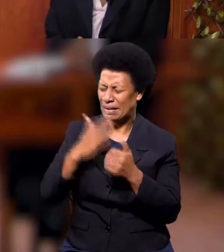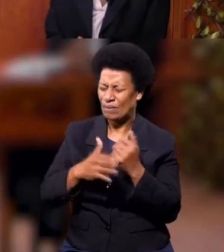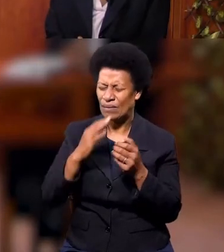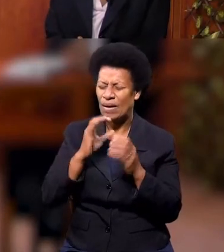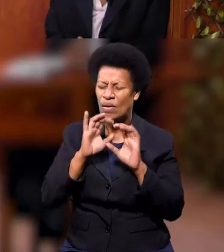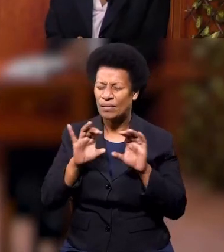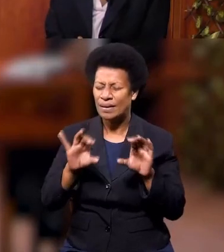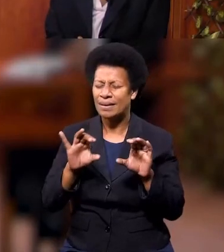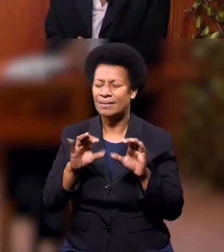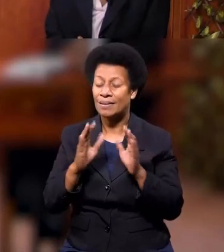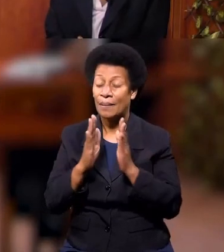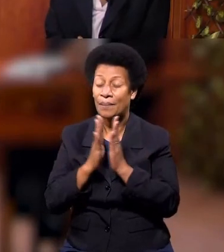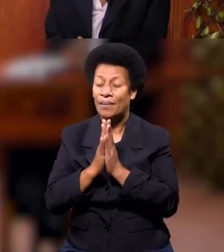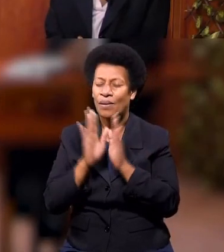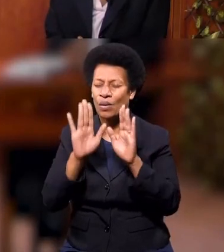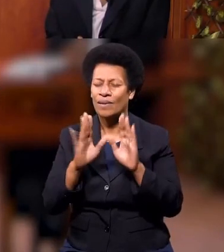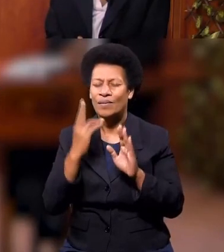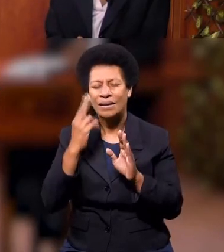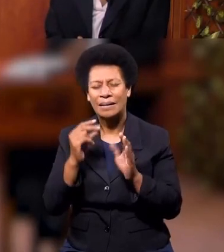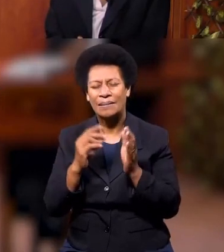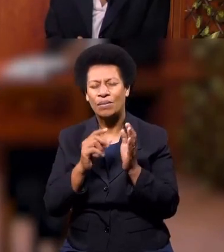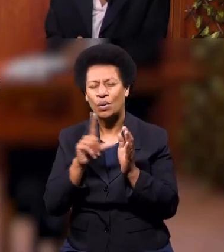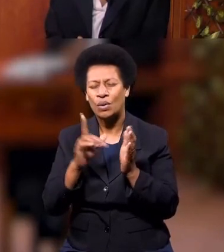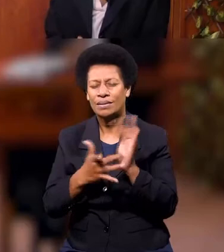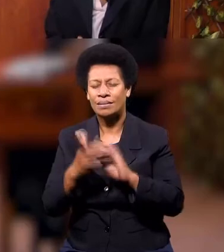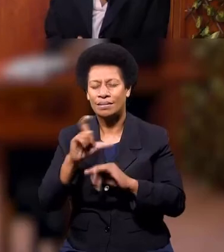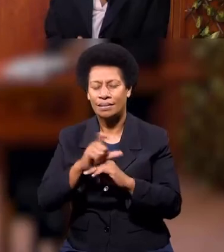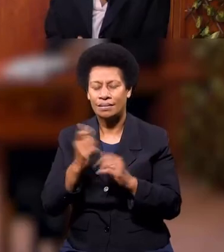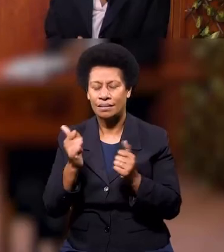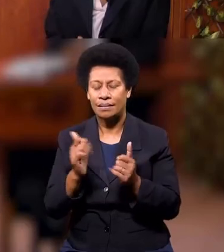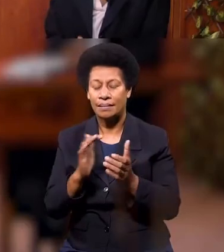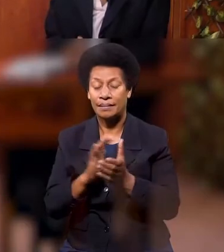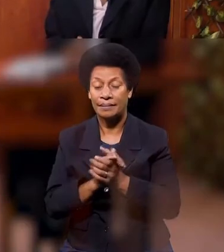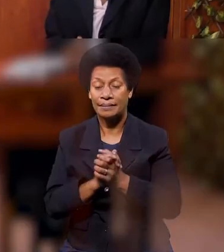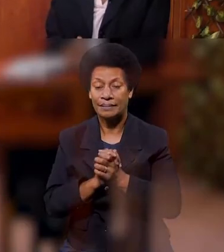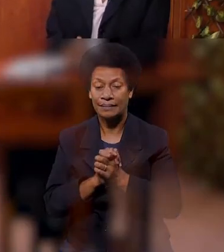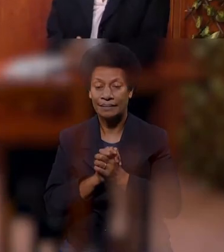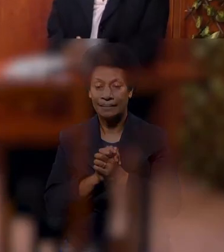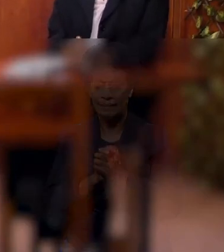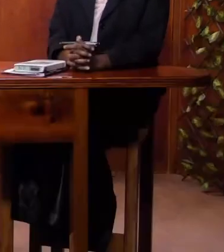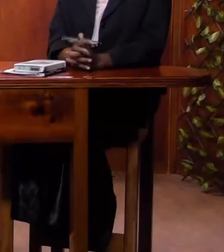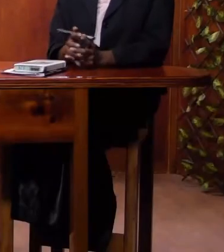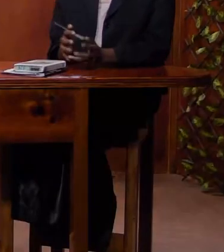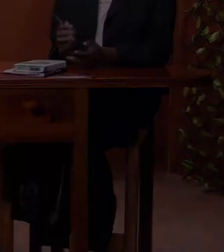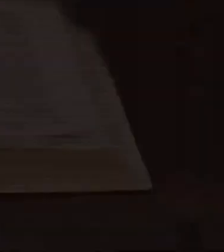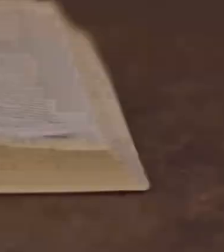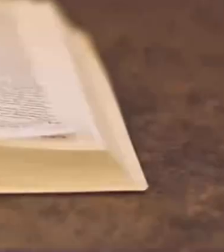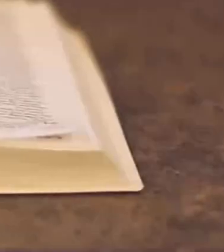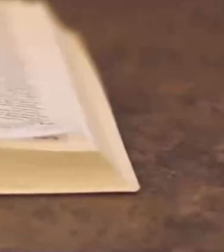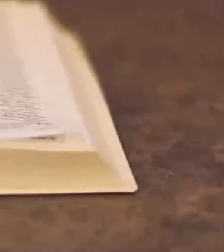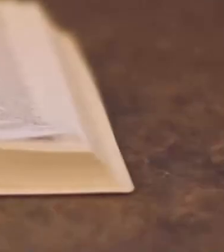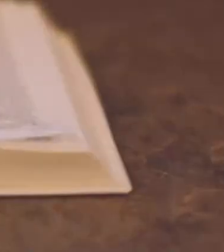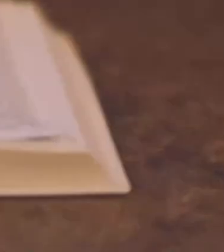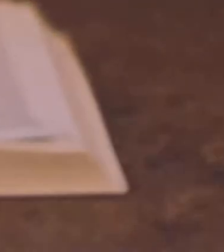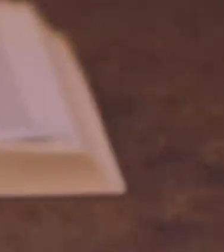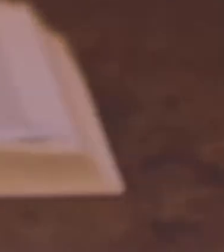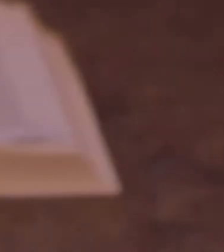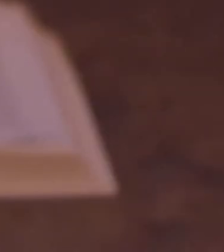This is our prayer in the wonderful name of our Lord Jesus. Amen. Amen. Amen.